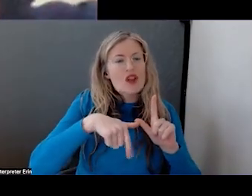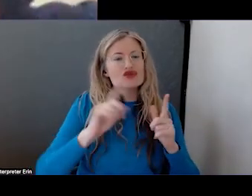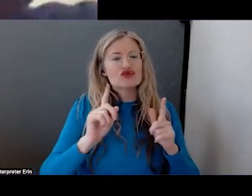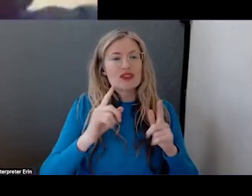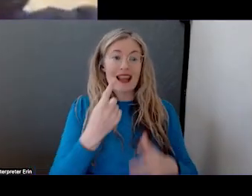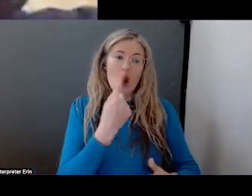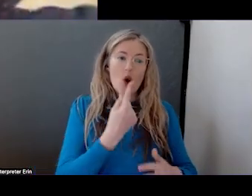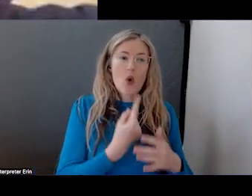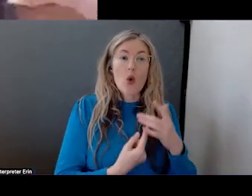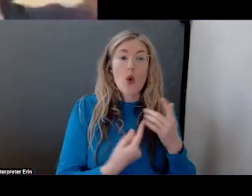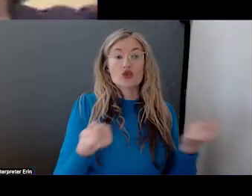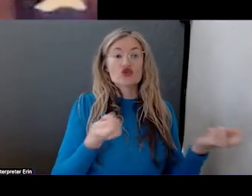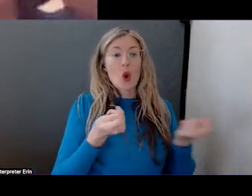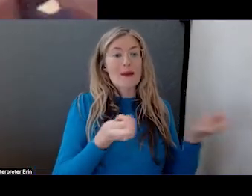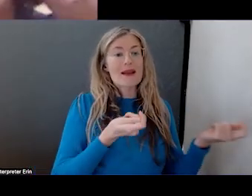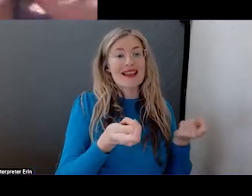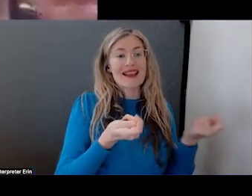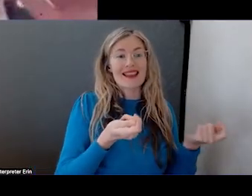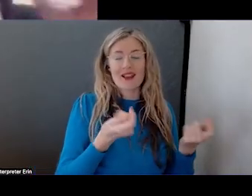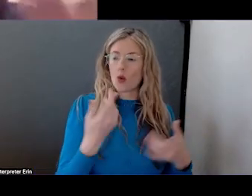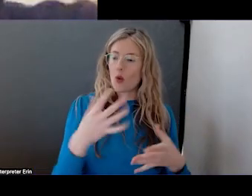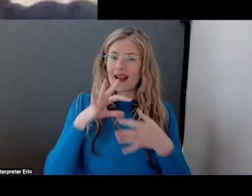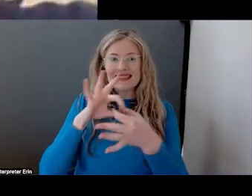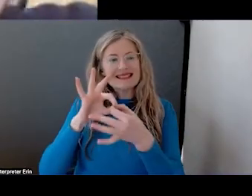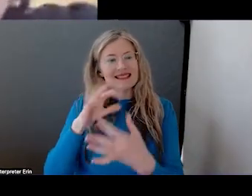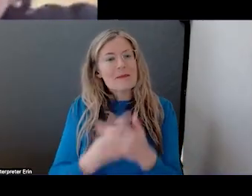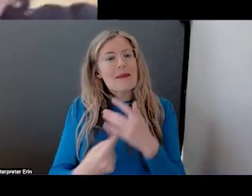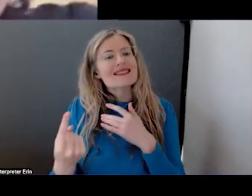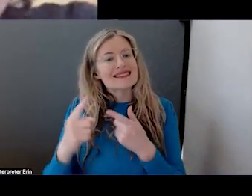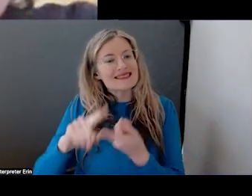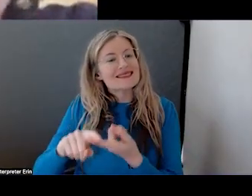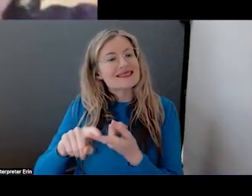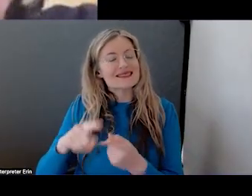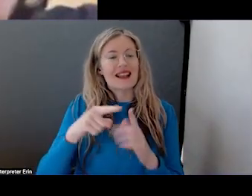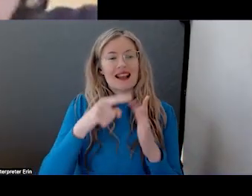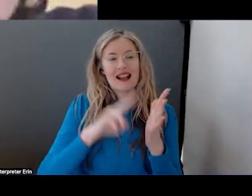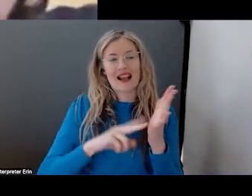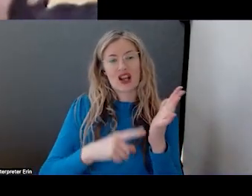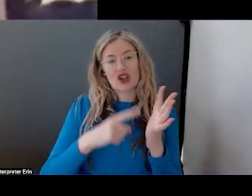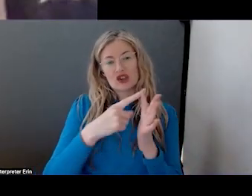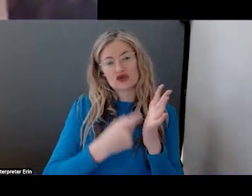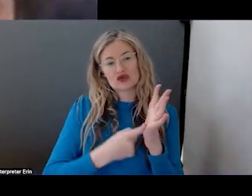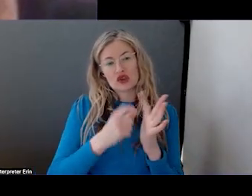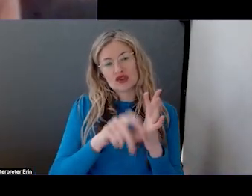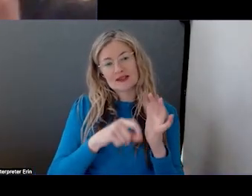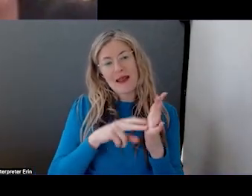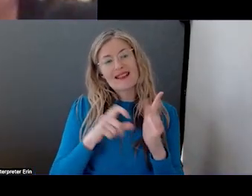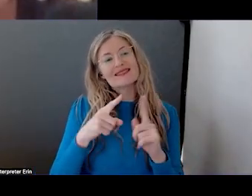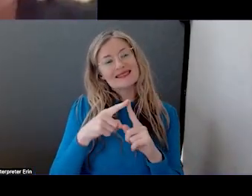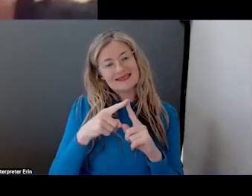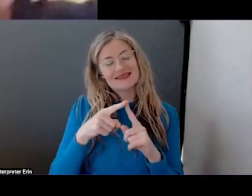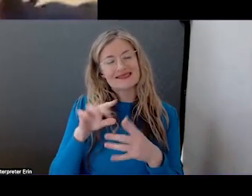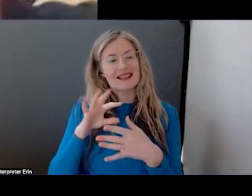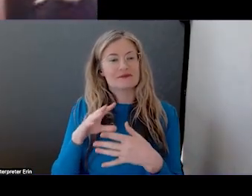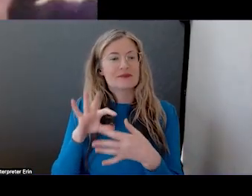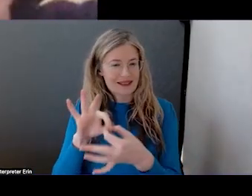which are two possible parameters that we should reflect on more